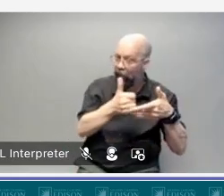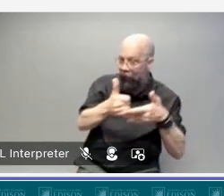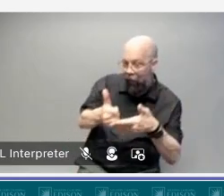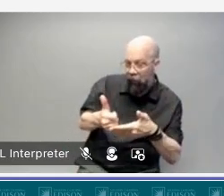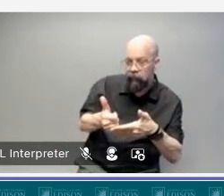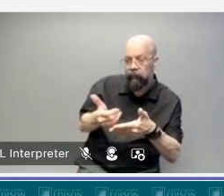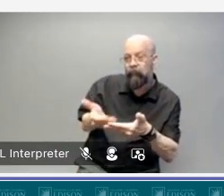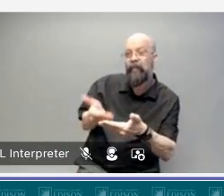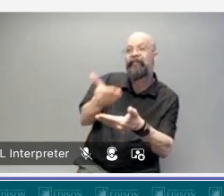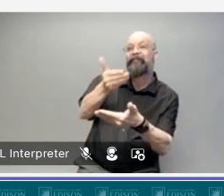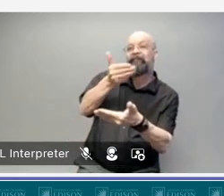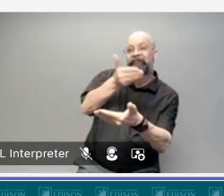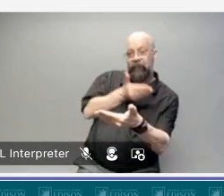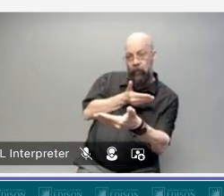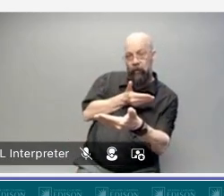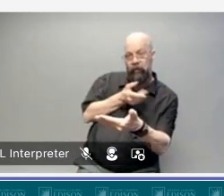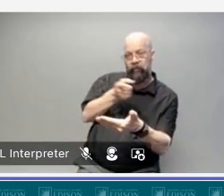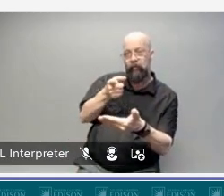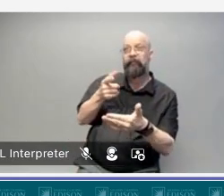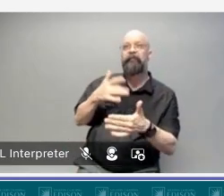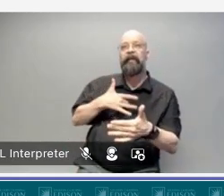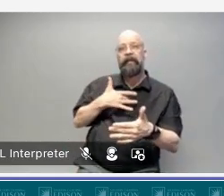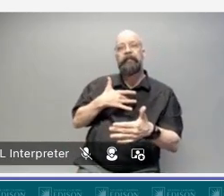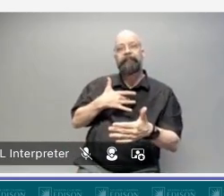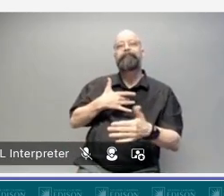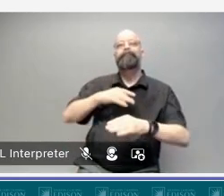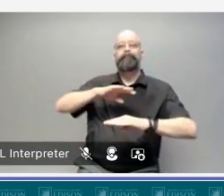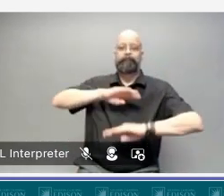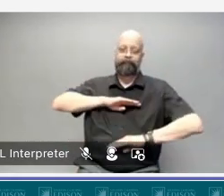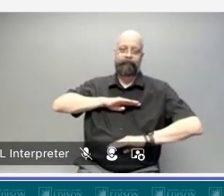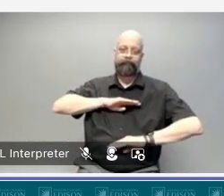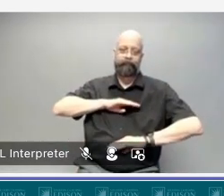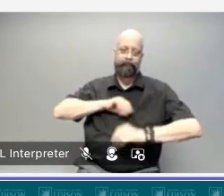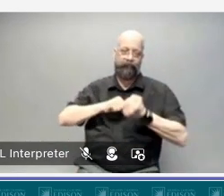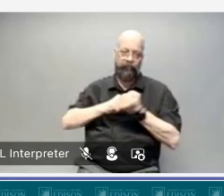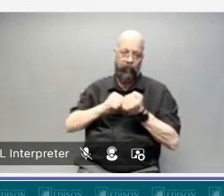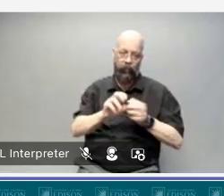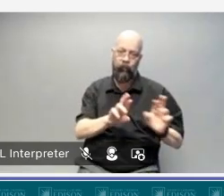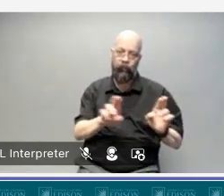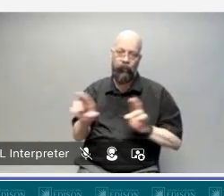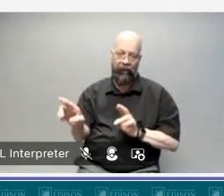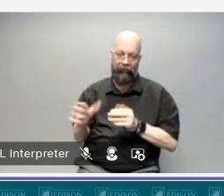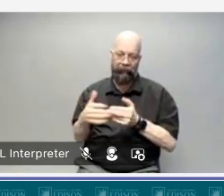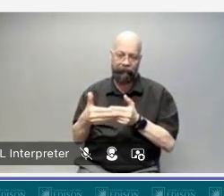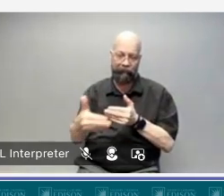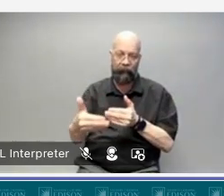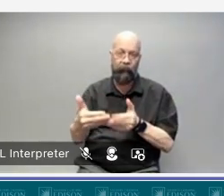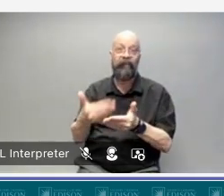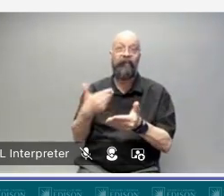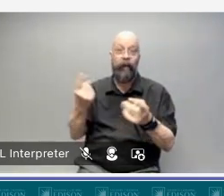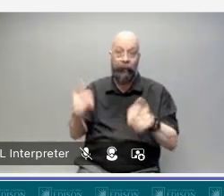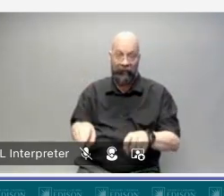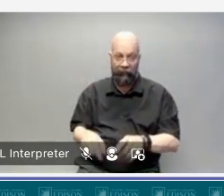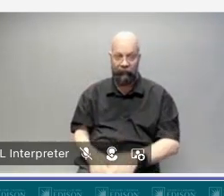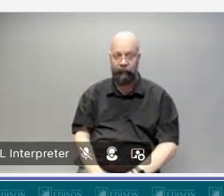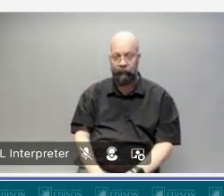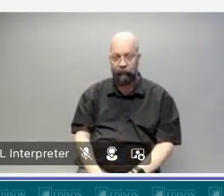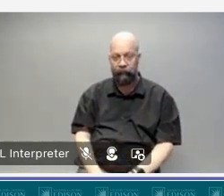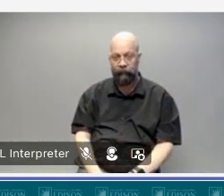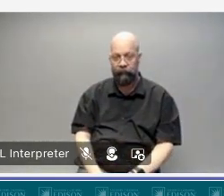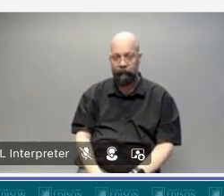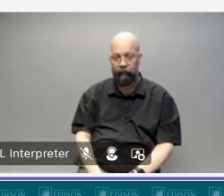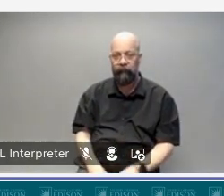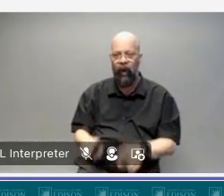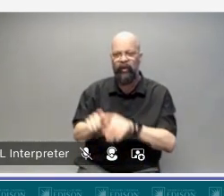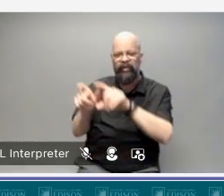any concerns and ensure that you have support and resources that you may need before a PSPS. And our chat moderator will be